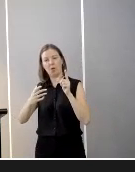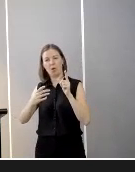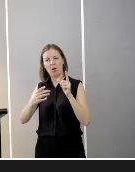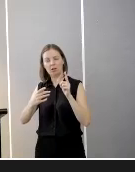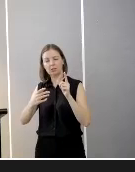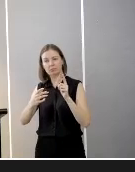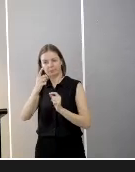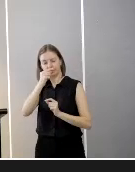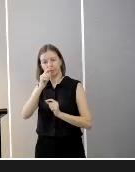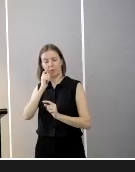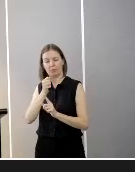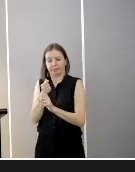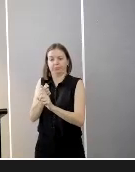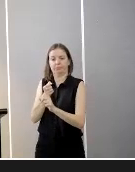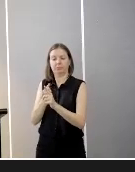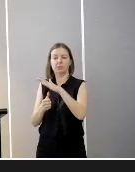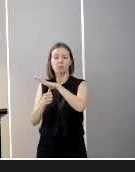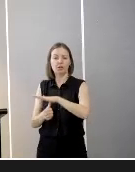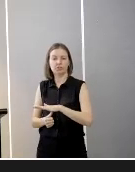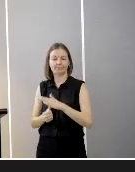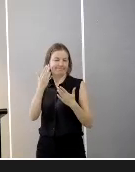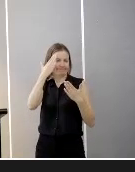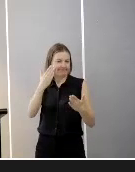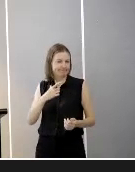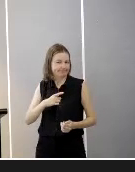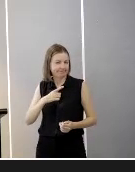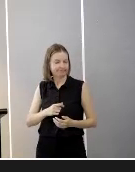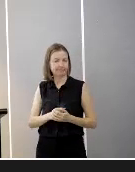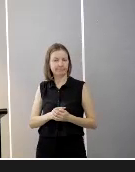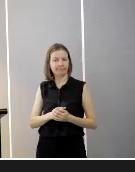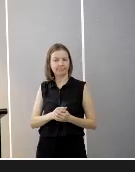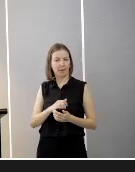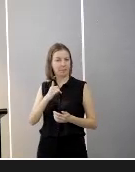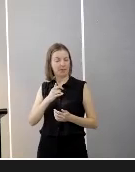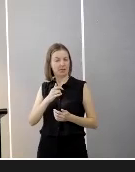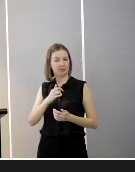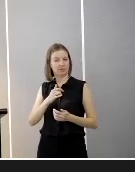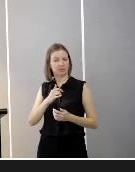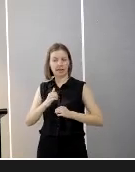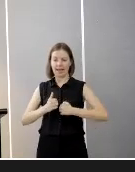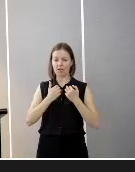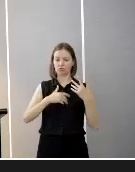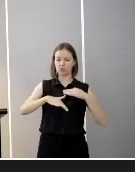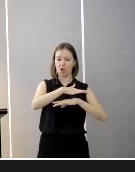sure why that is. Potentially, it's because our society favors morning